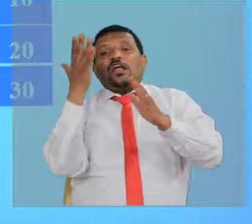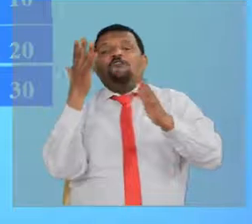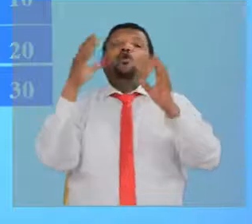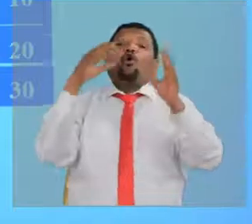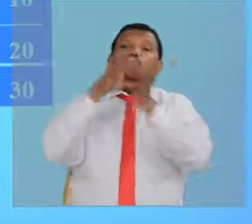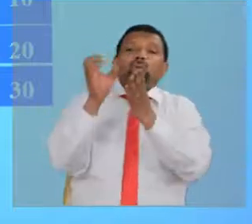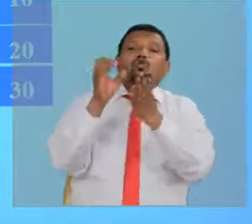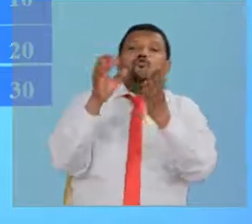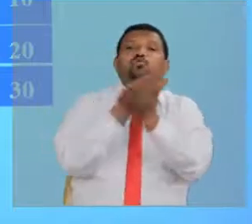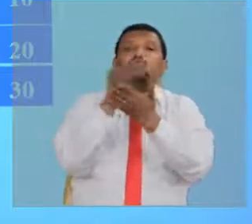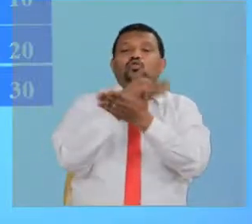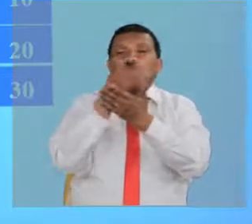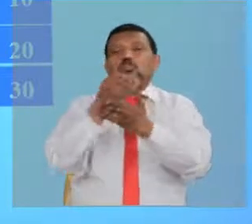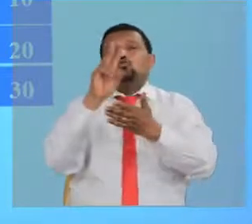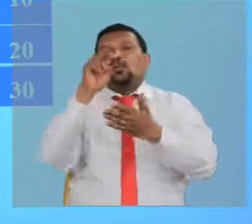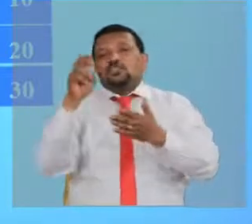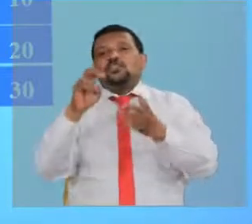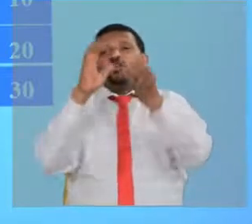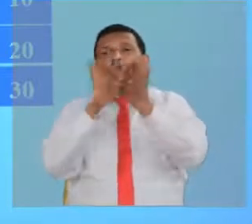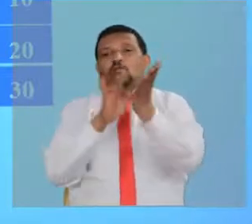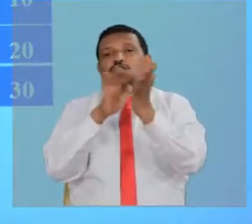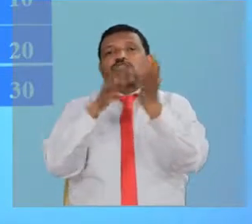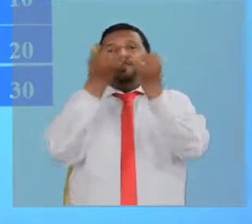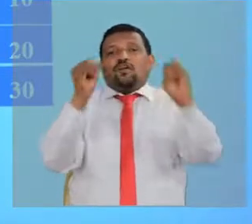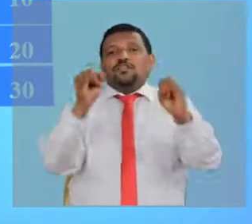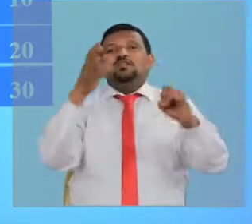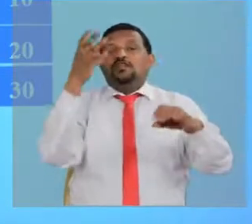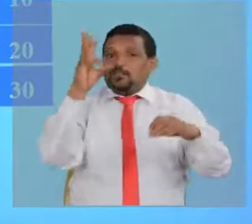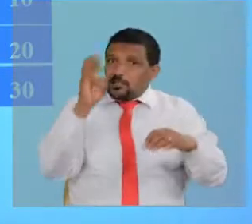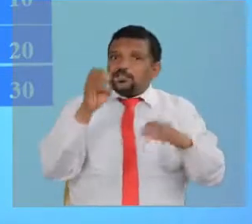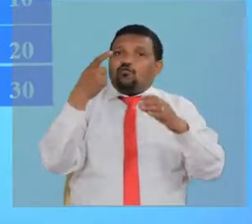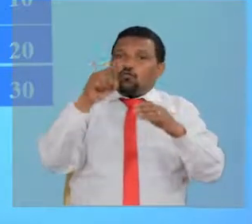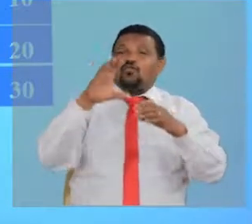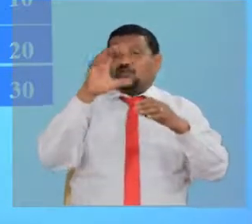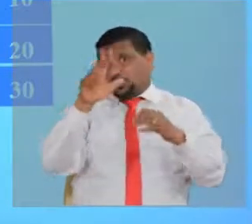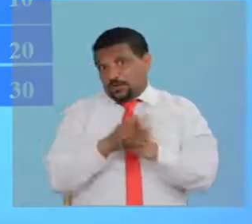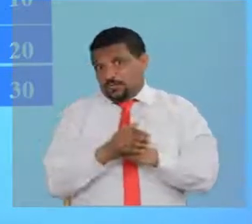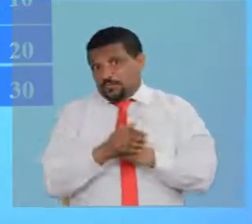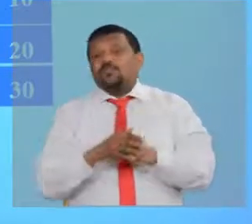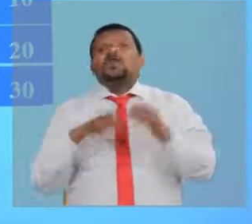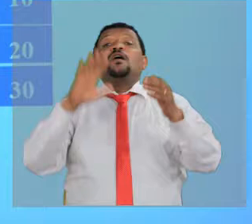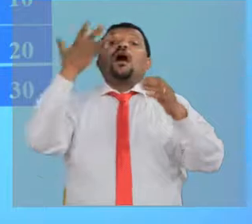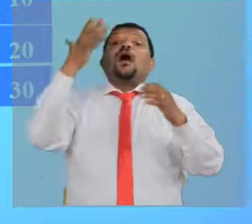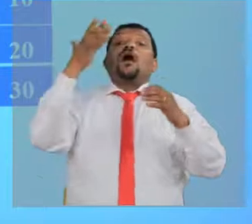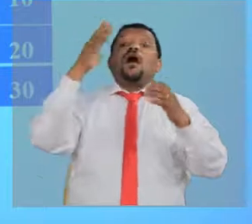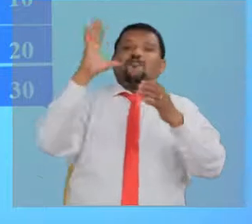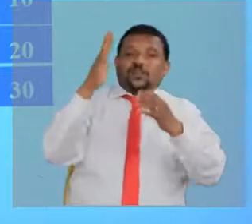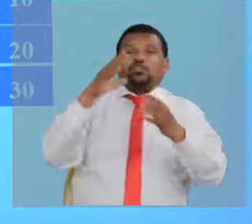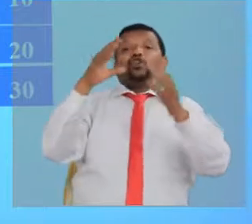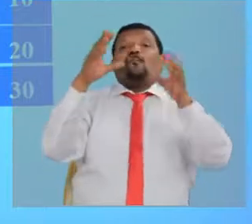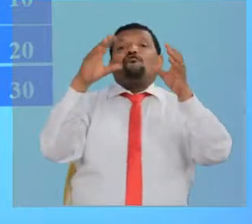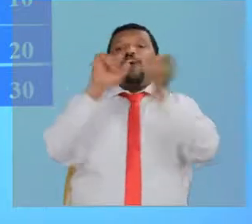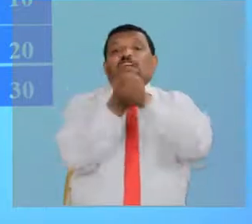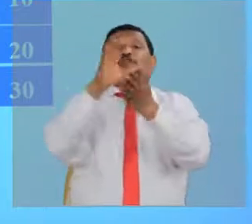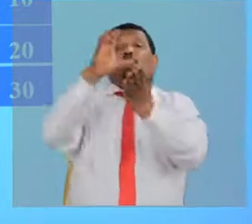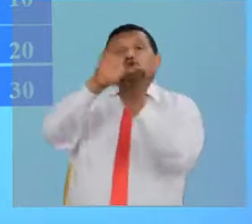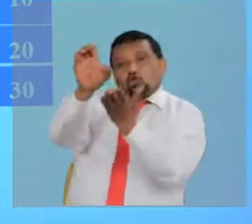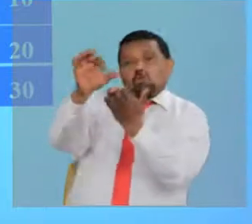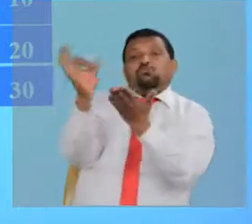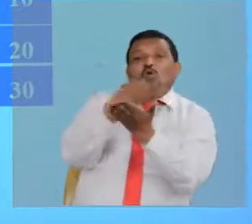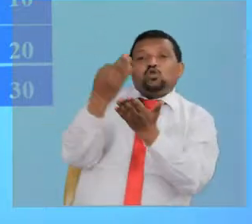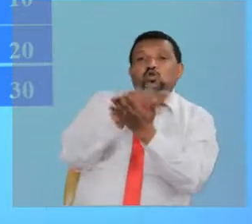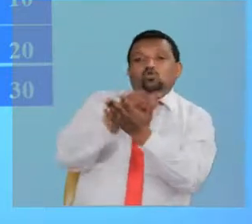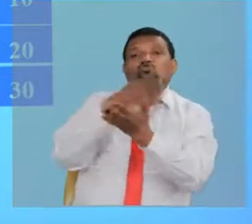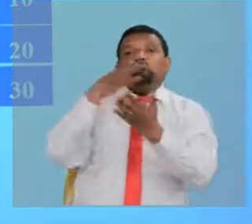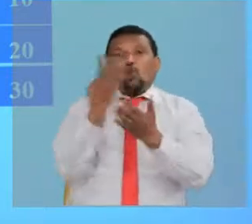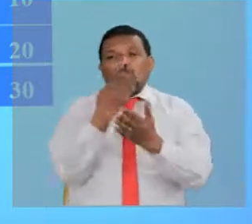units is 20. It is calculated by dividing 60 for 3. The average variable cost of producing the fourth